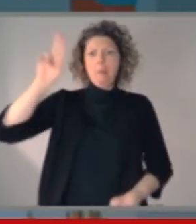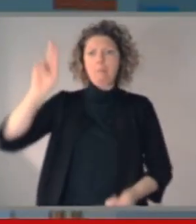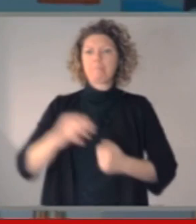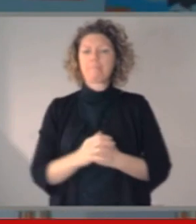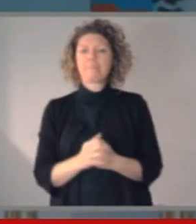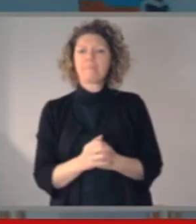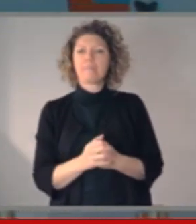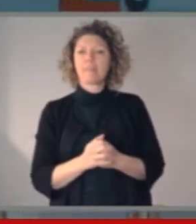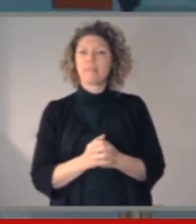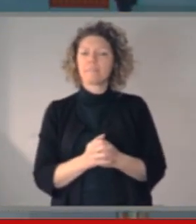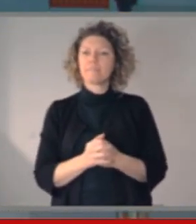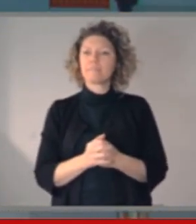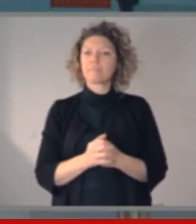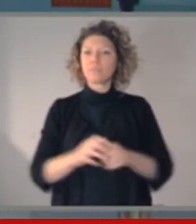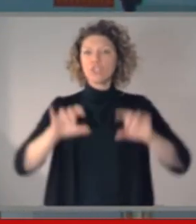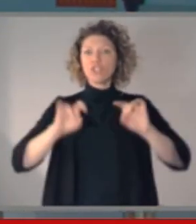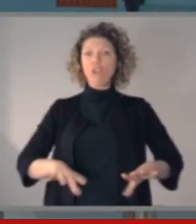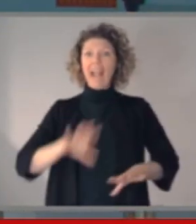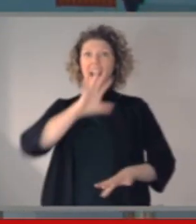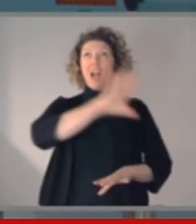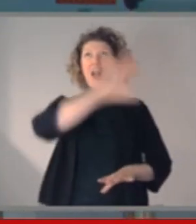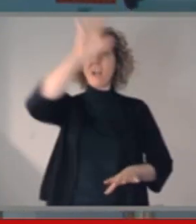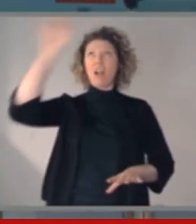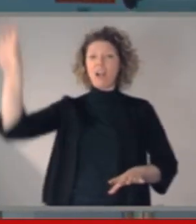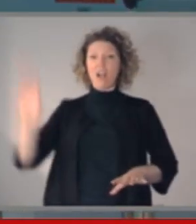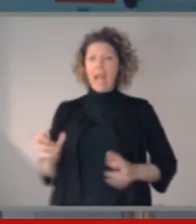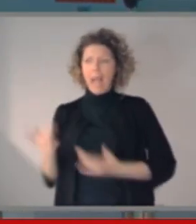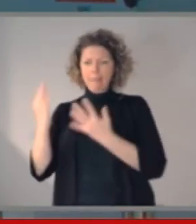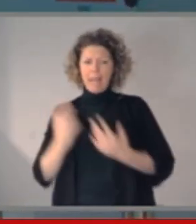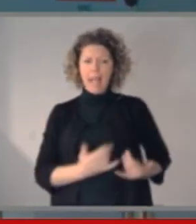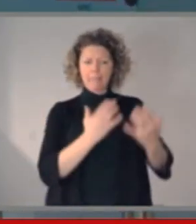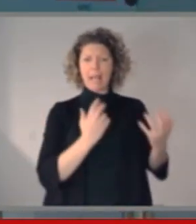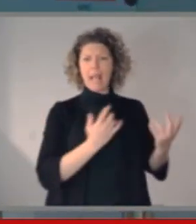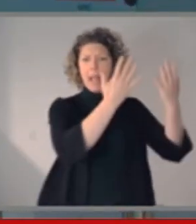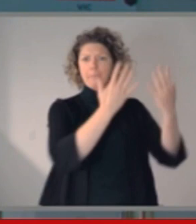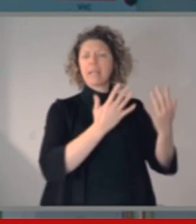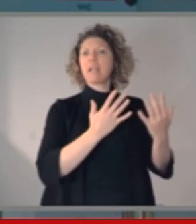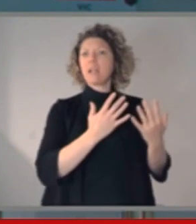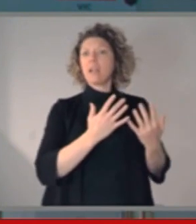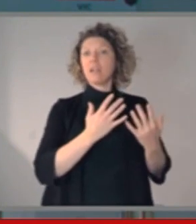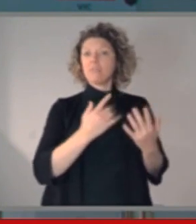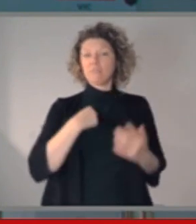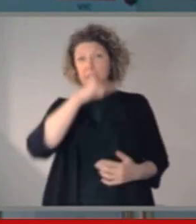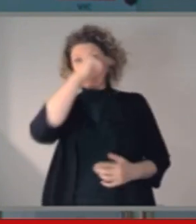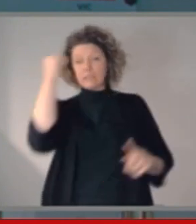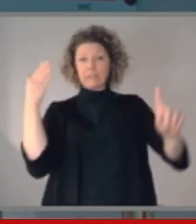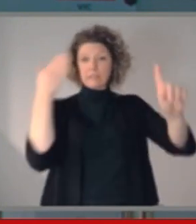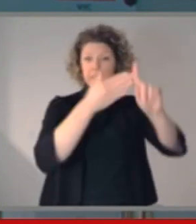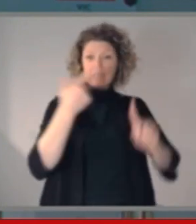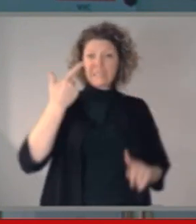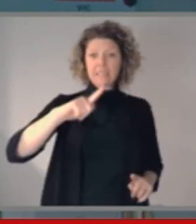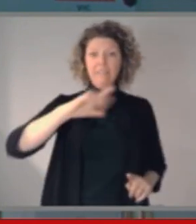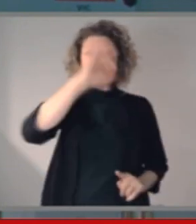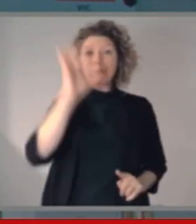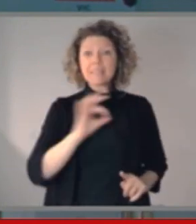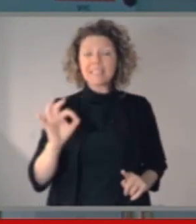you look around the country, and this is what really matters, because for the national plan for us to move to 70%, the whole country needs to get to that